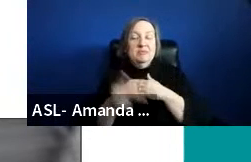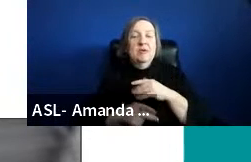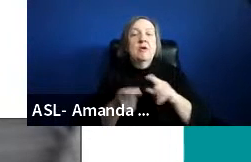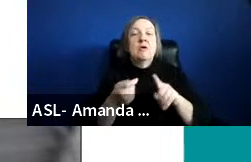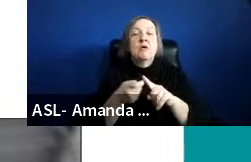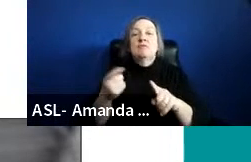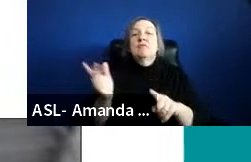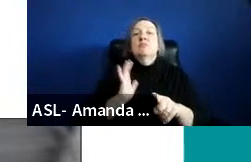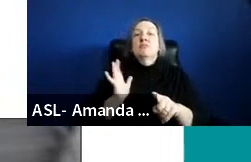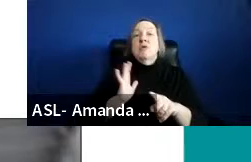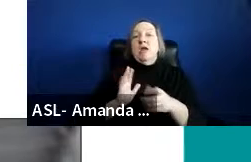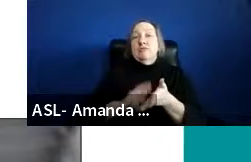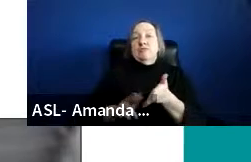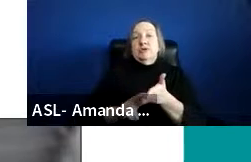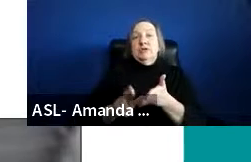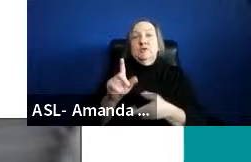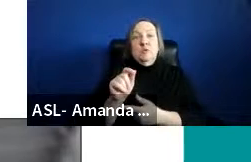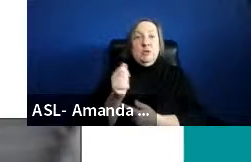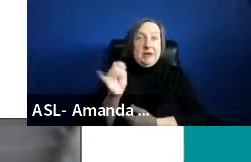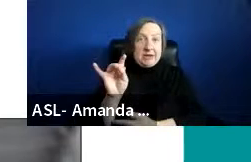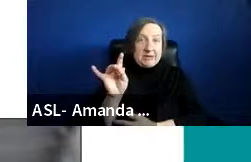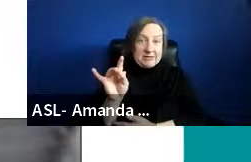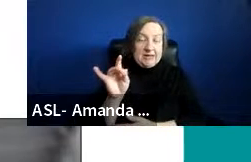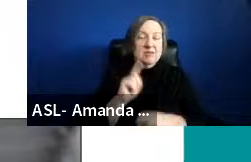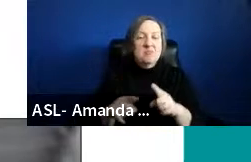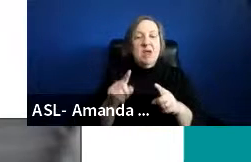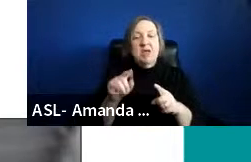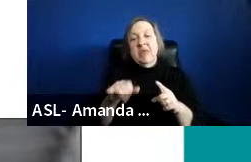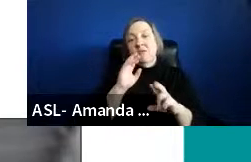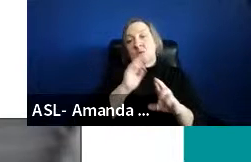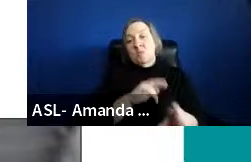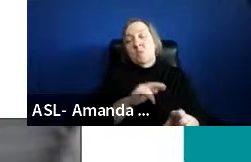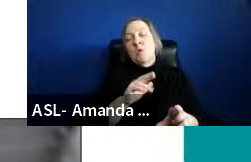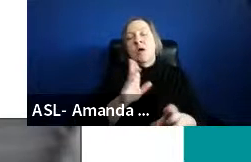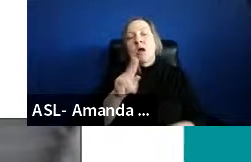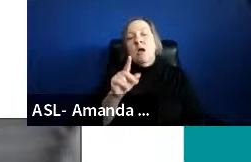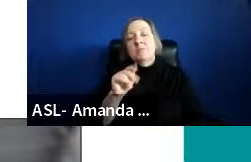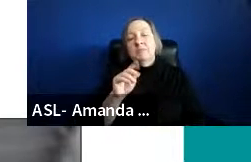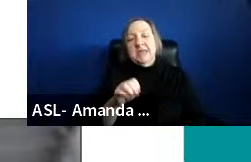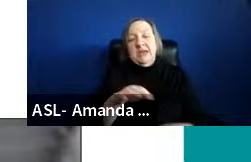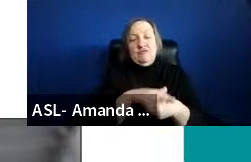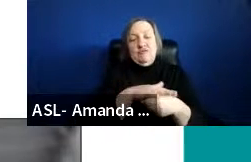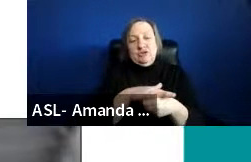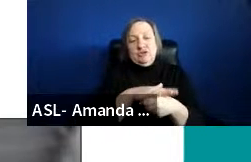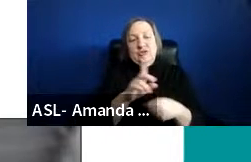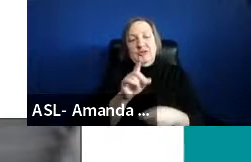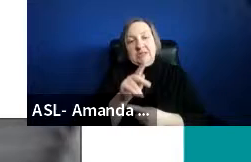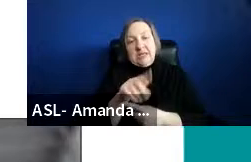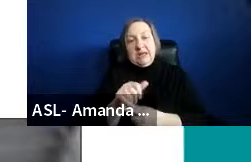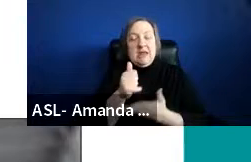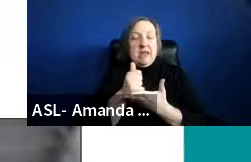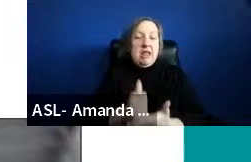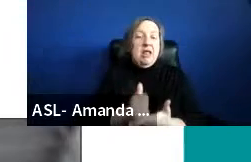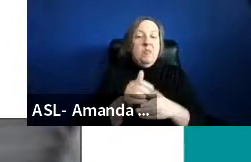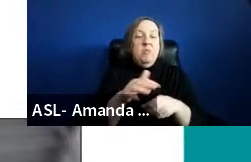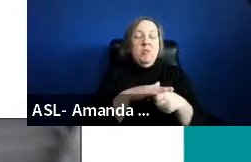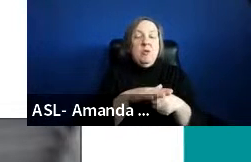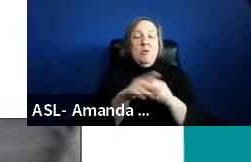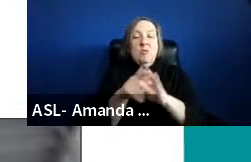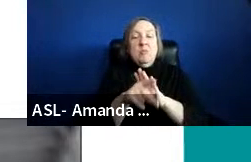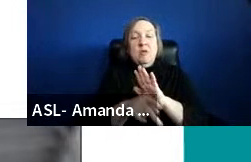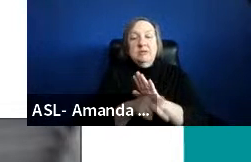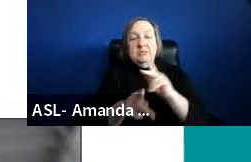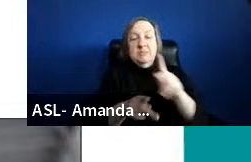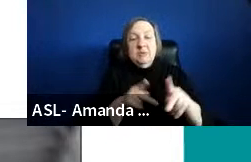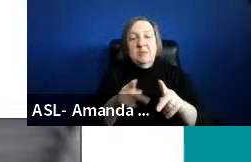from 2018, but this is a much needed report that updates regional data that will help local policymakers and electeds